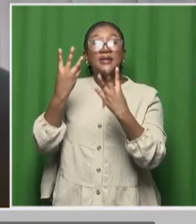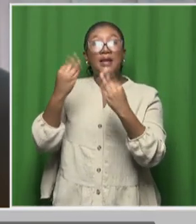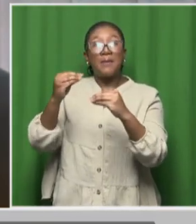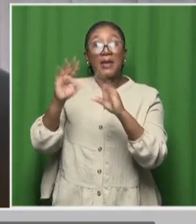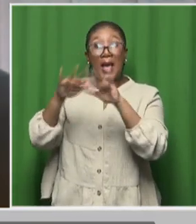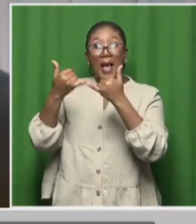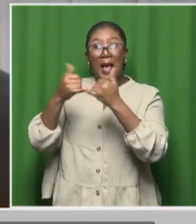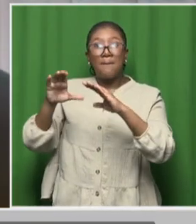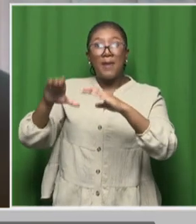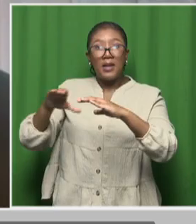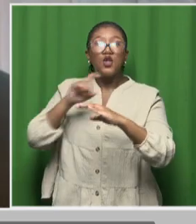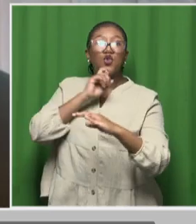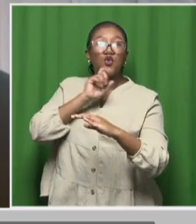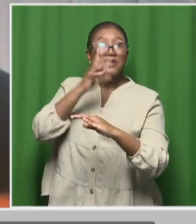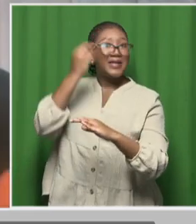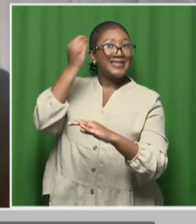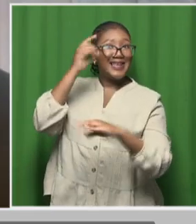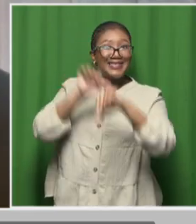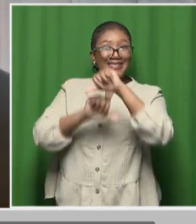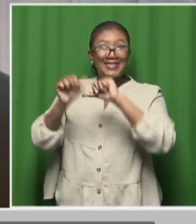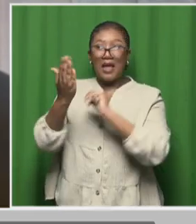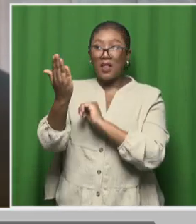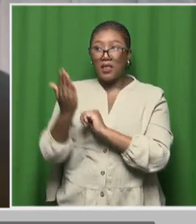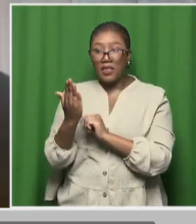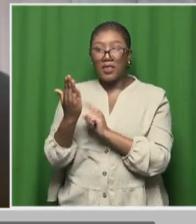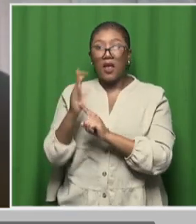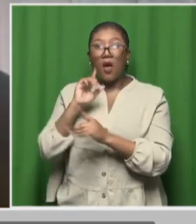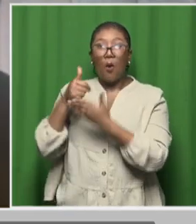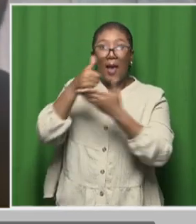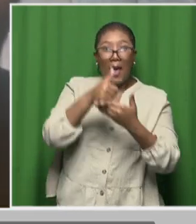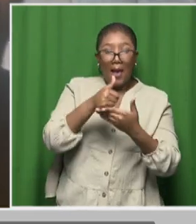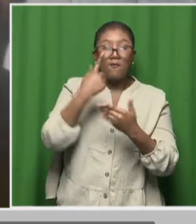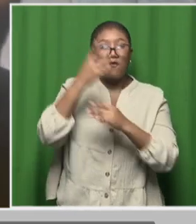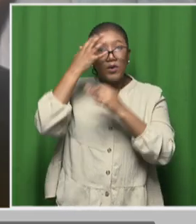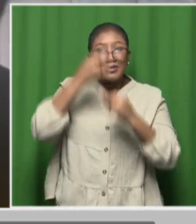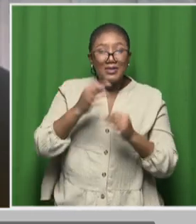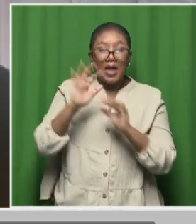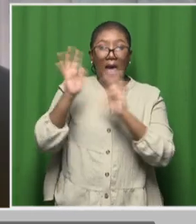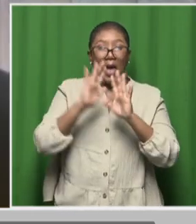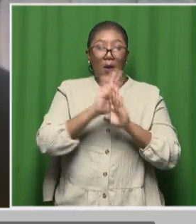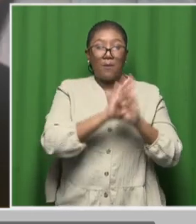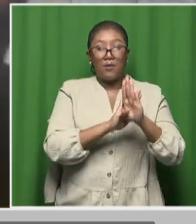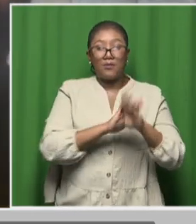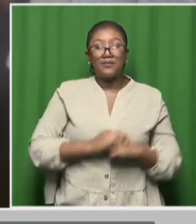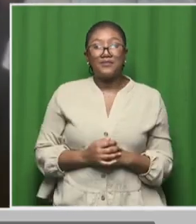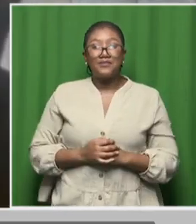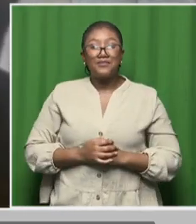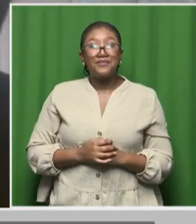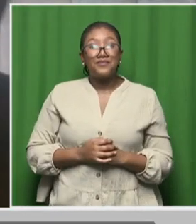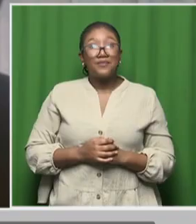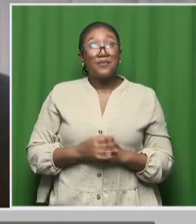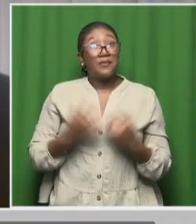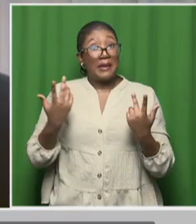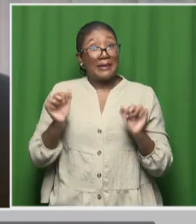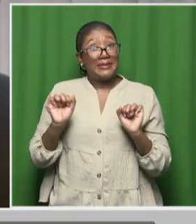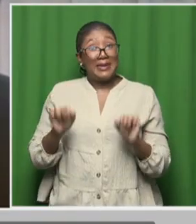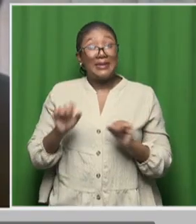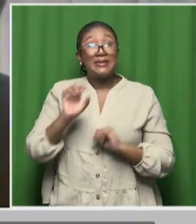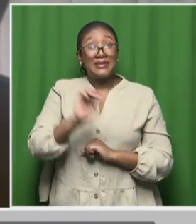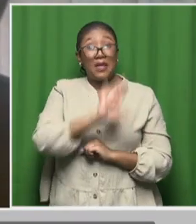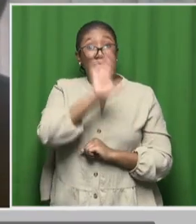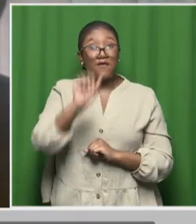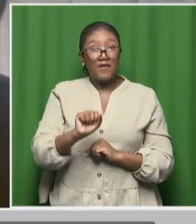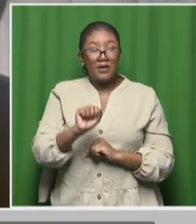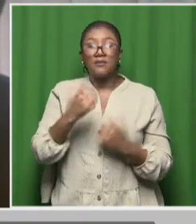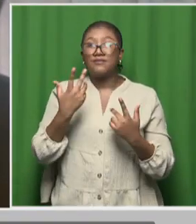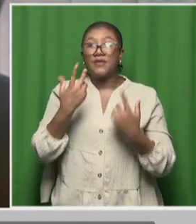decisions, I just feel like the economy is going to just move very much more faster at a different pace. And having said that, South Africa's industries such as the